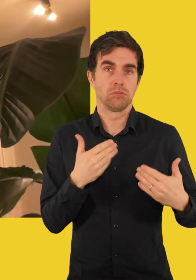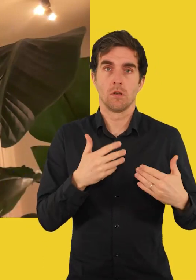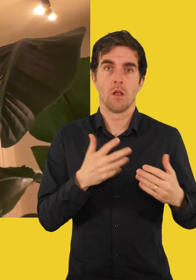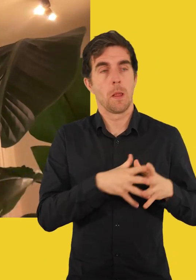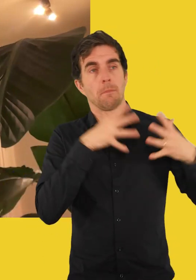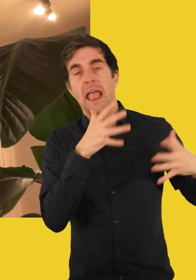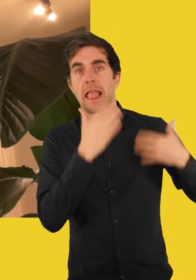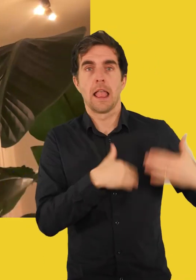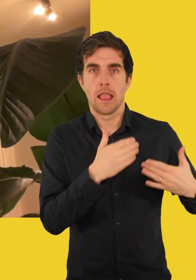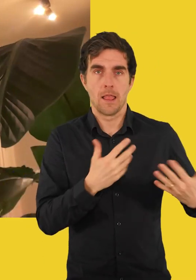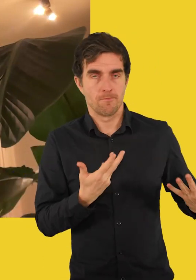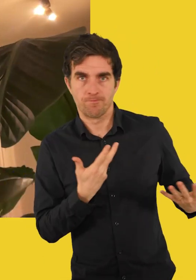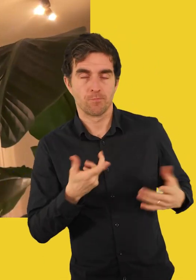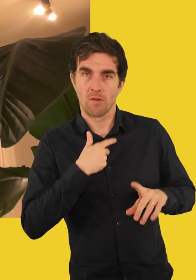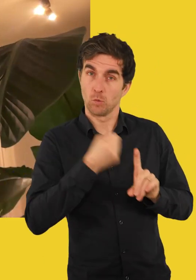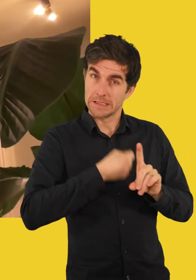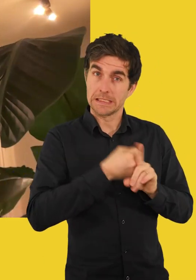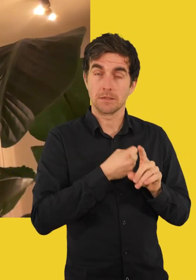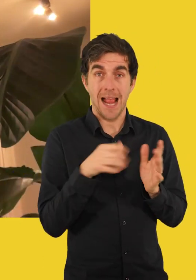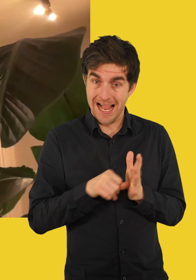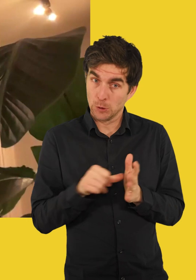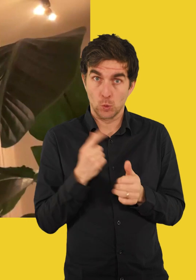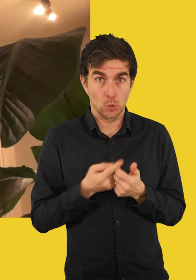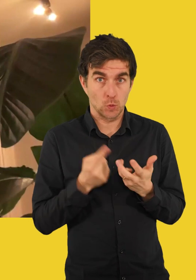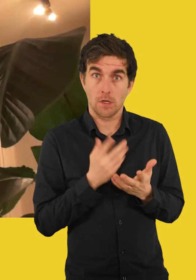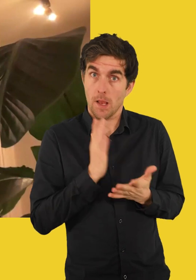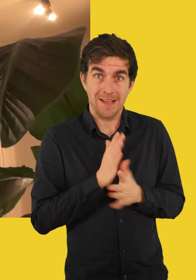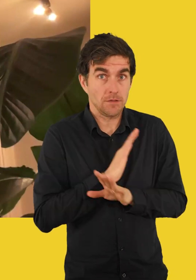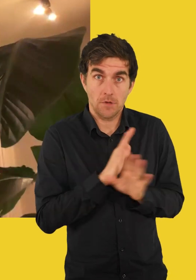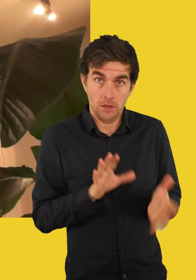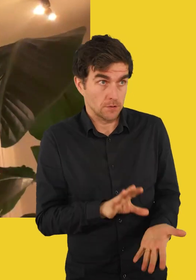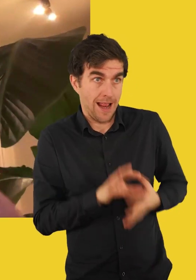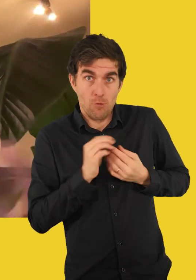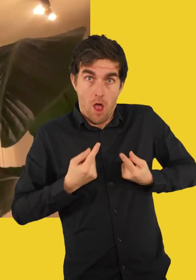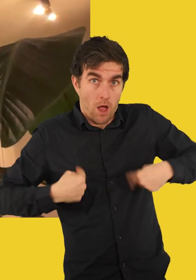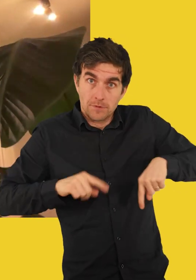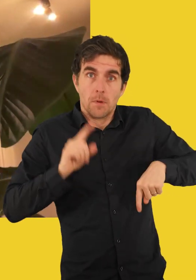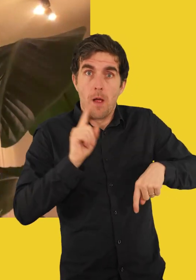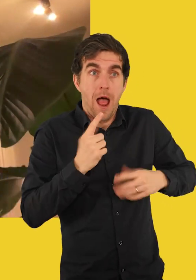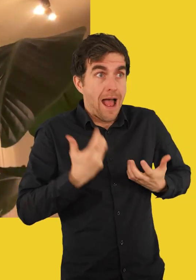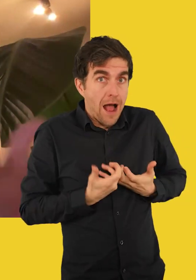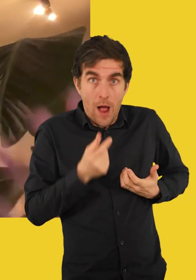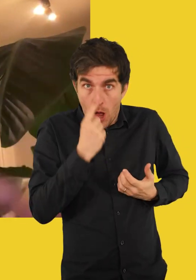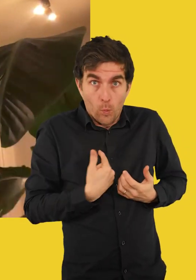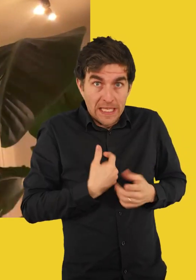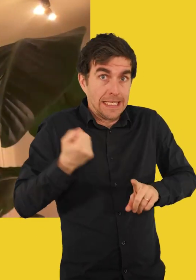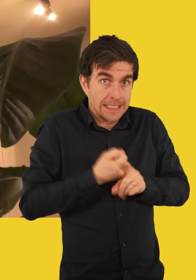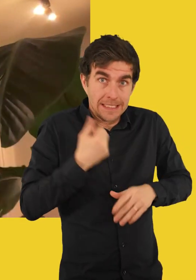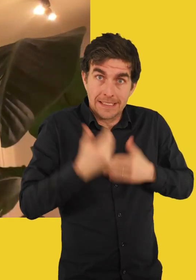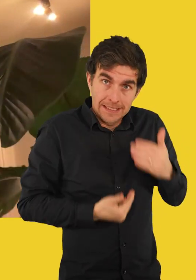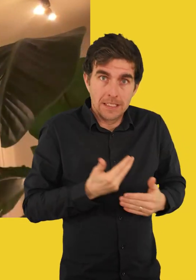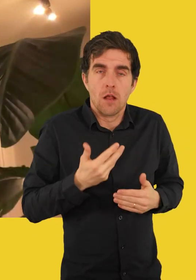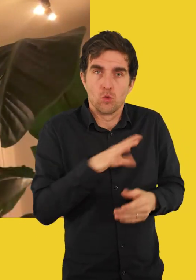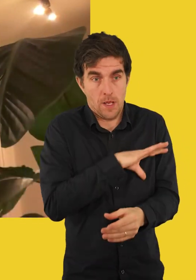props by these big organizations. We have to campaign for issues that are actually not essential to us, but it's the only way in which we can actually kind